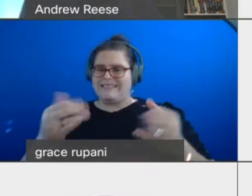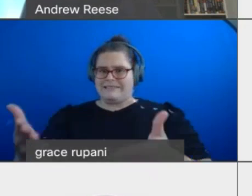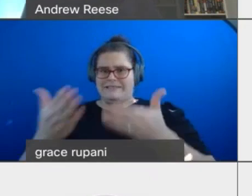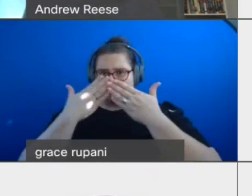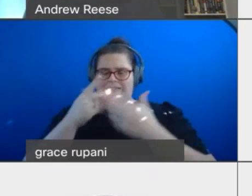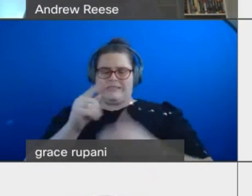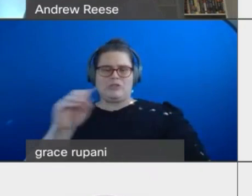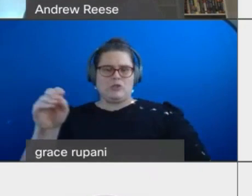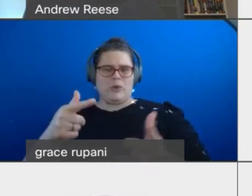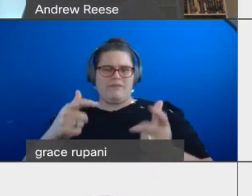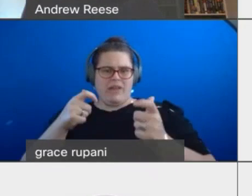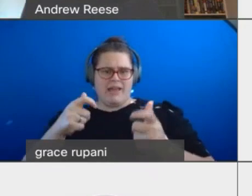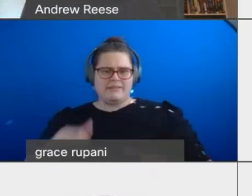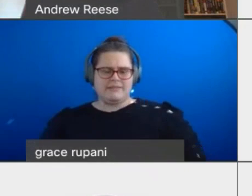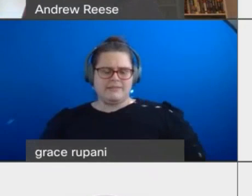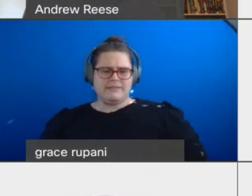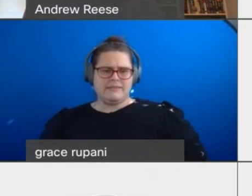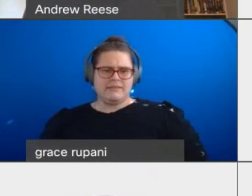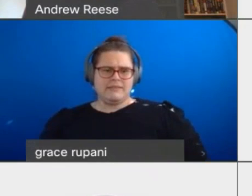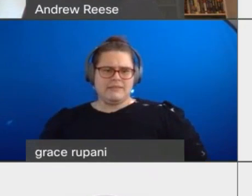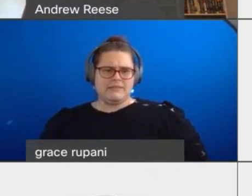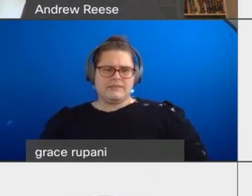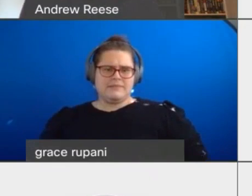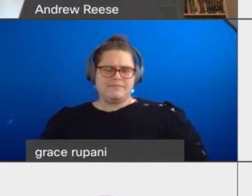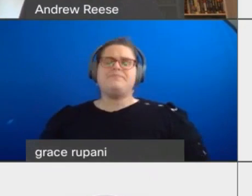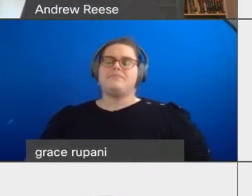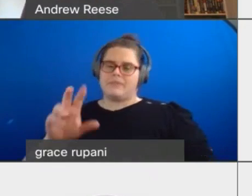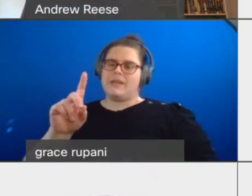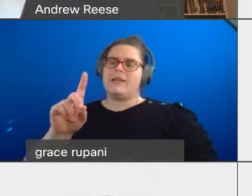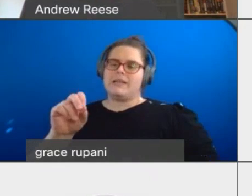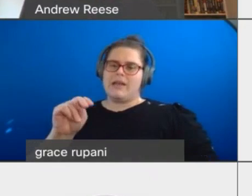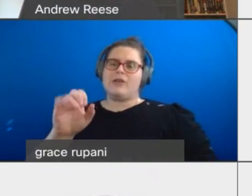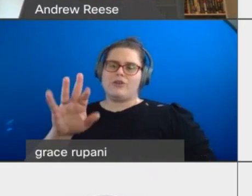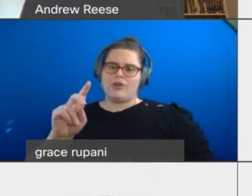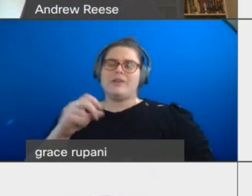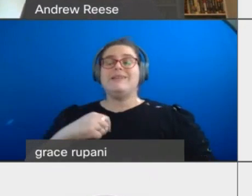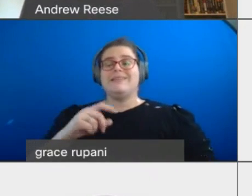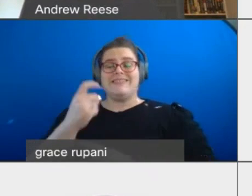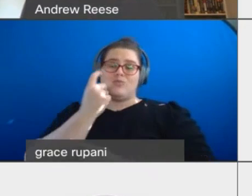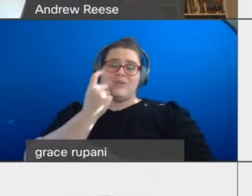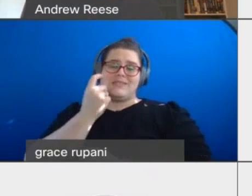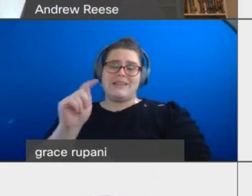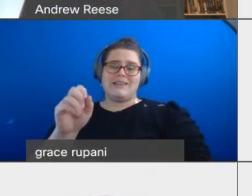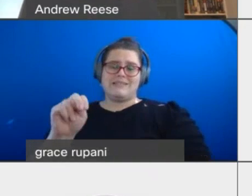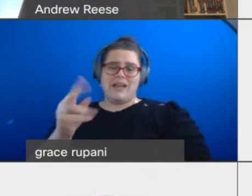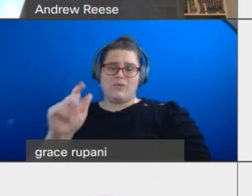Yeah, we've heard the same thing during the town hall. I always try to talk